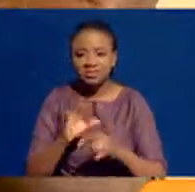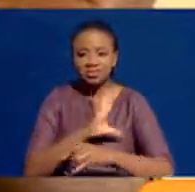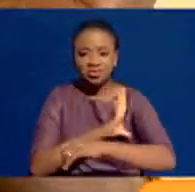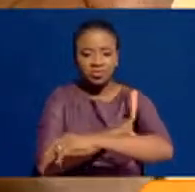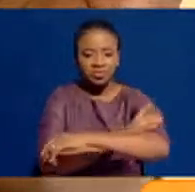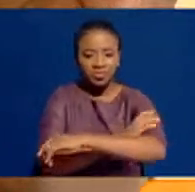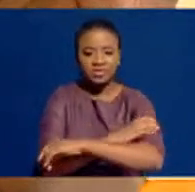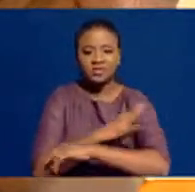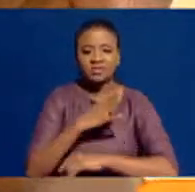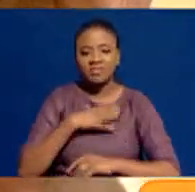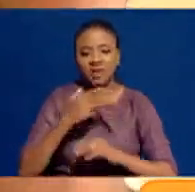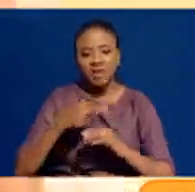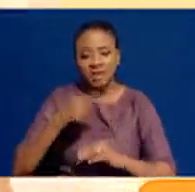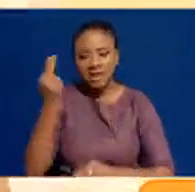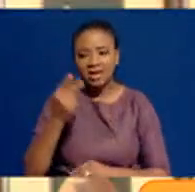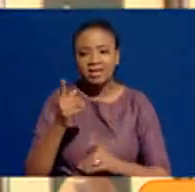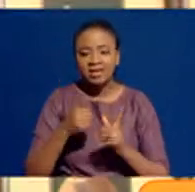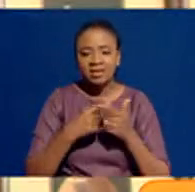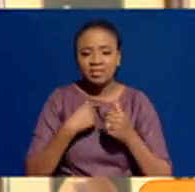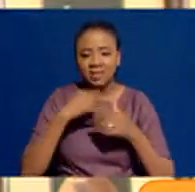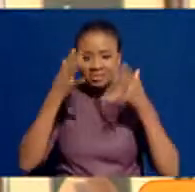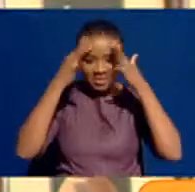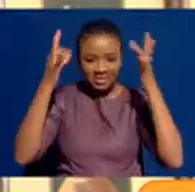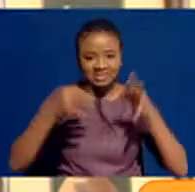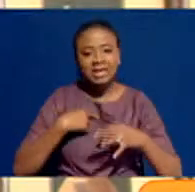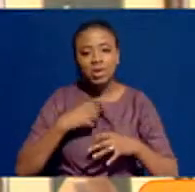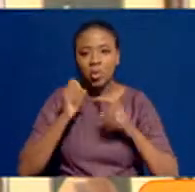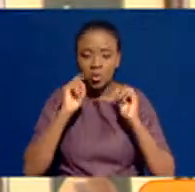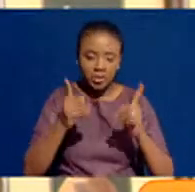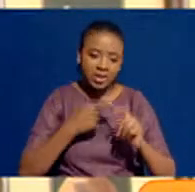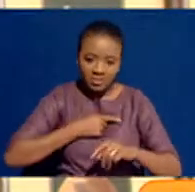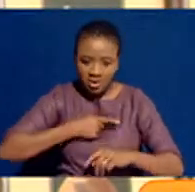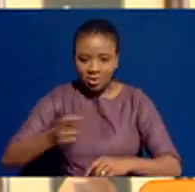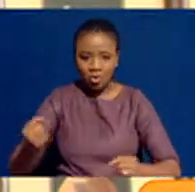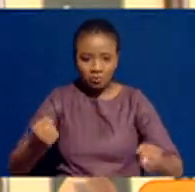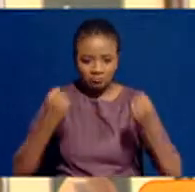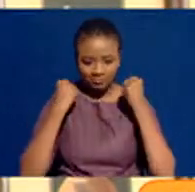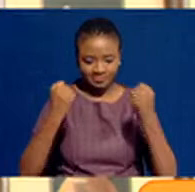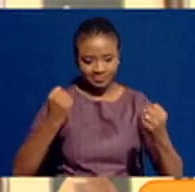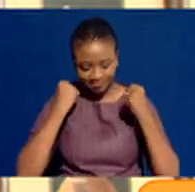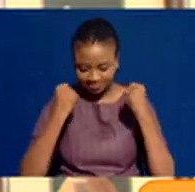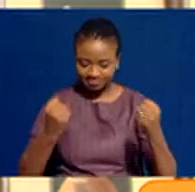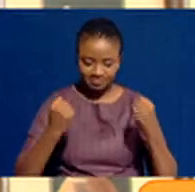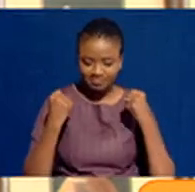the charts. I decided to try gym. Of course, I enrolled.